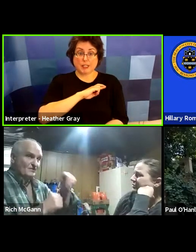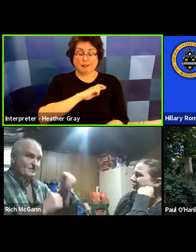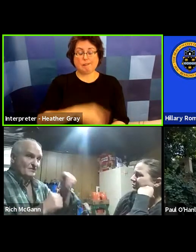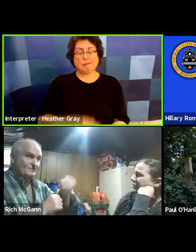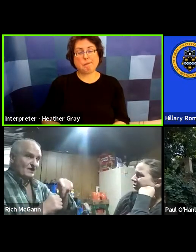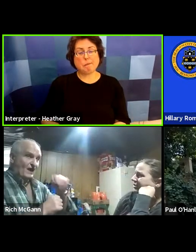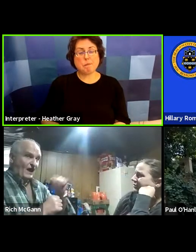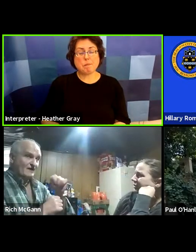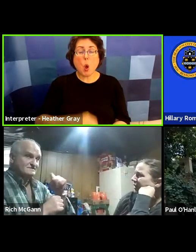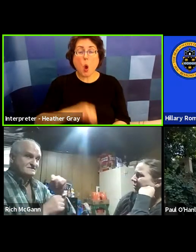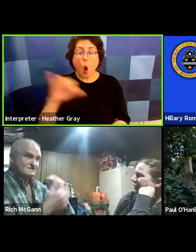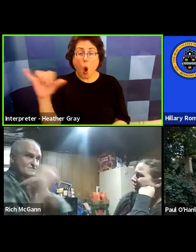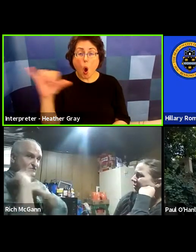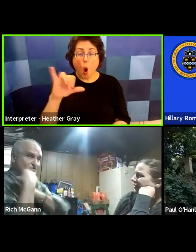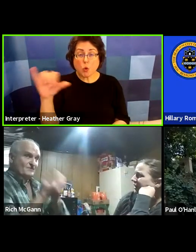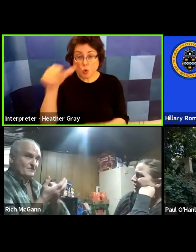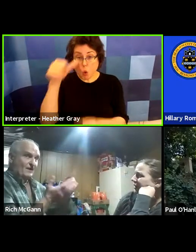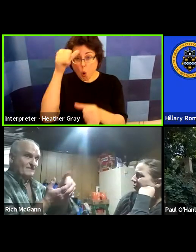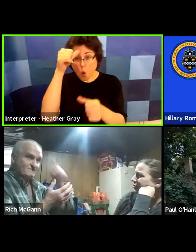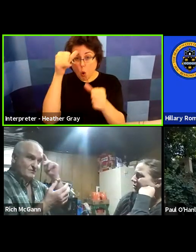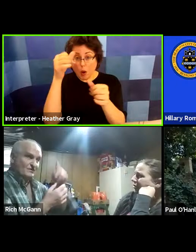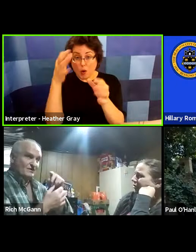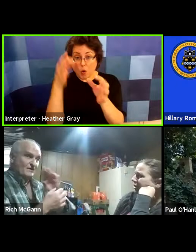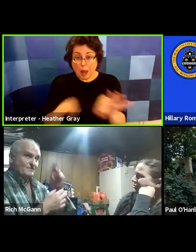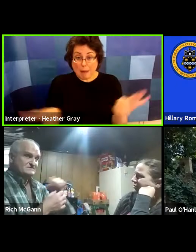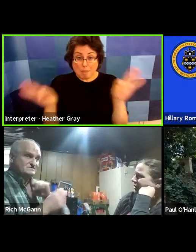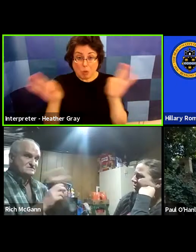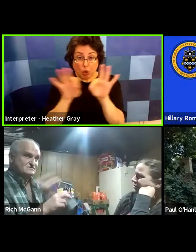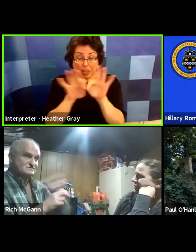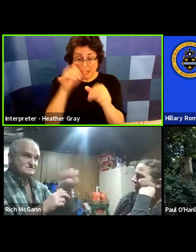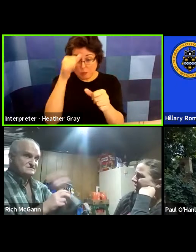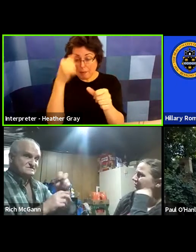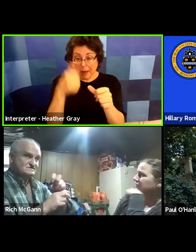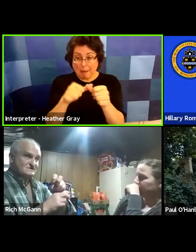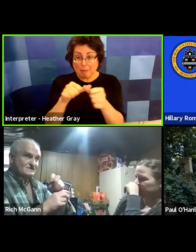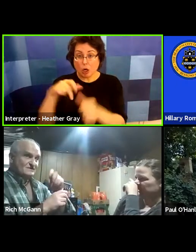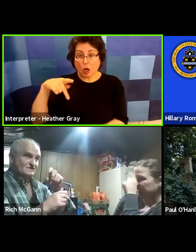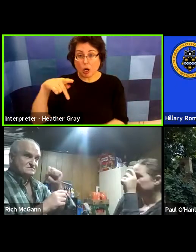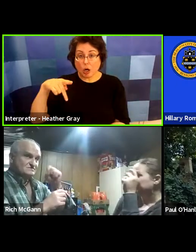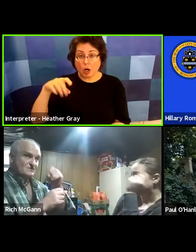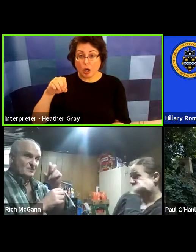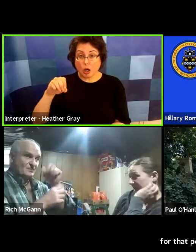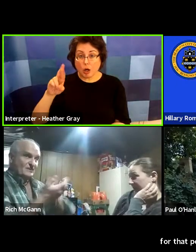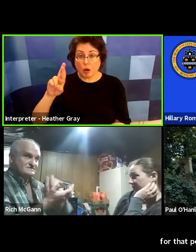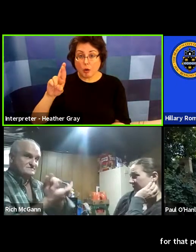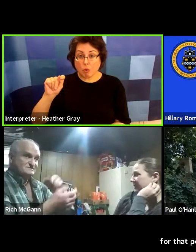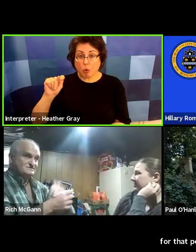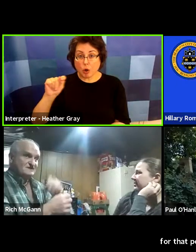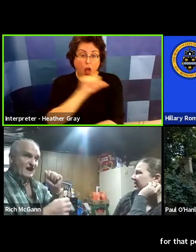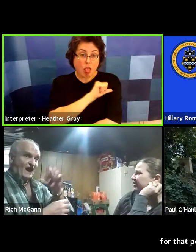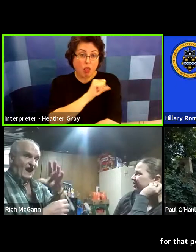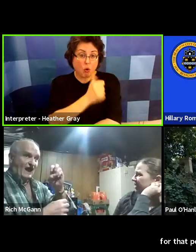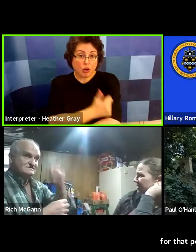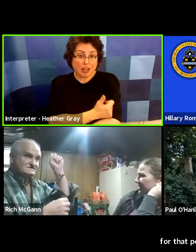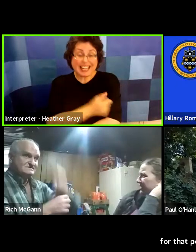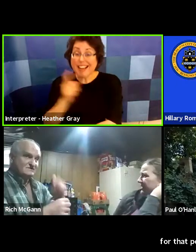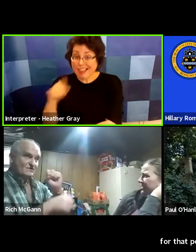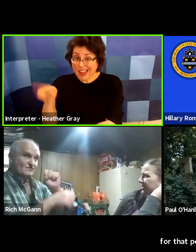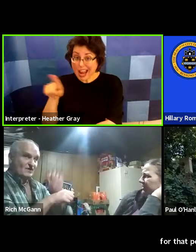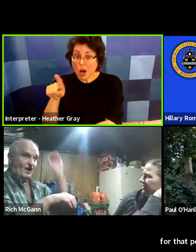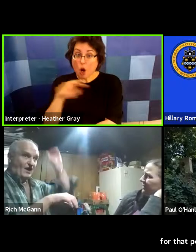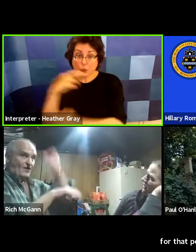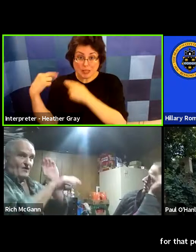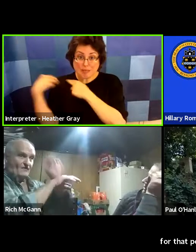The food. It's also important to remember that Port Authority is responsible to pay for that transportation.